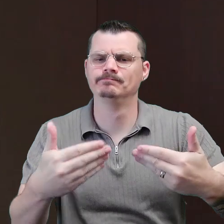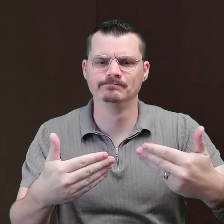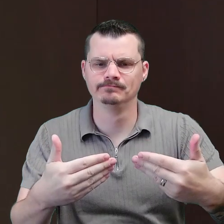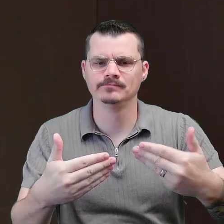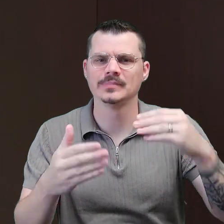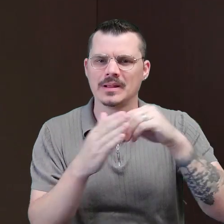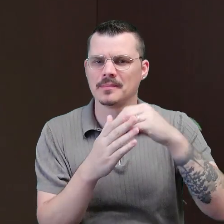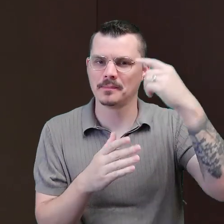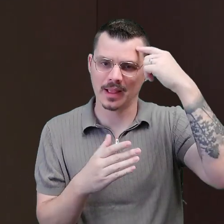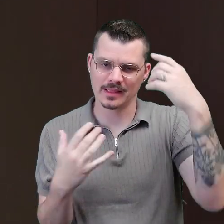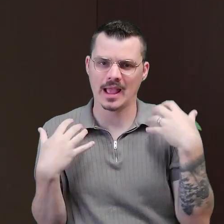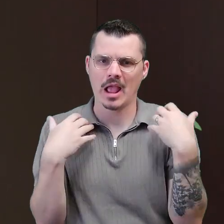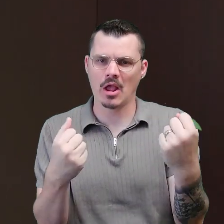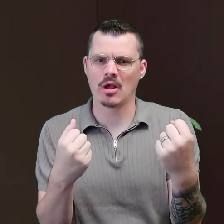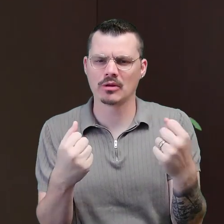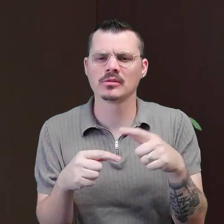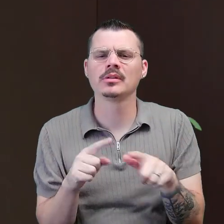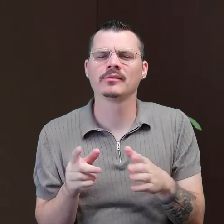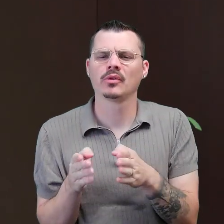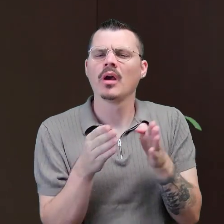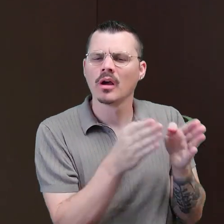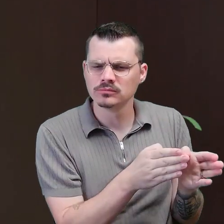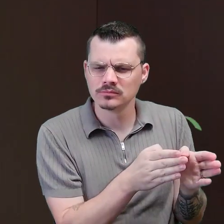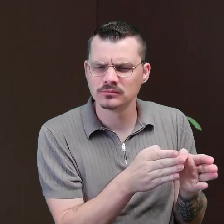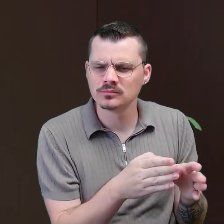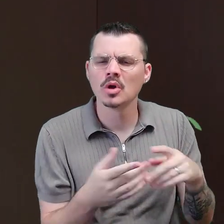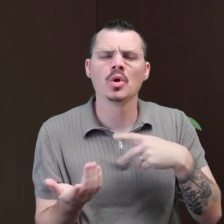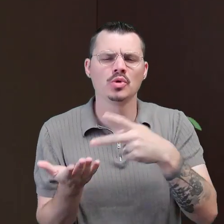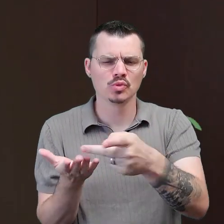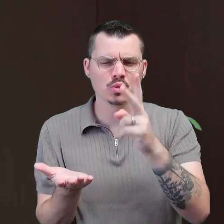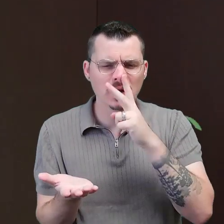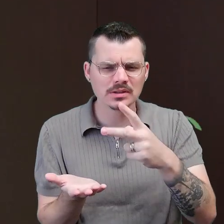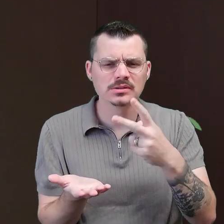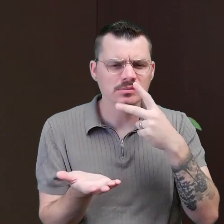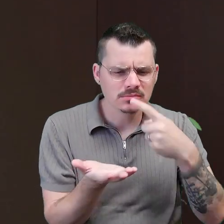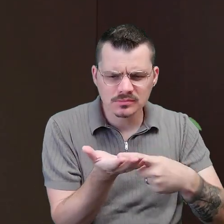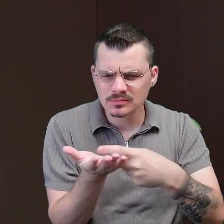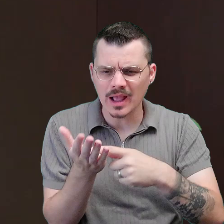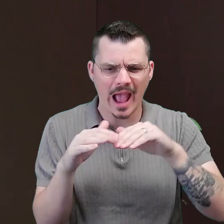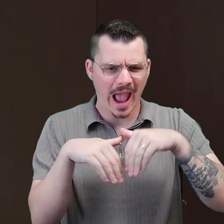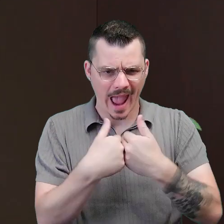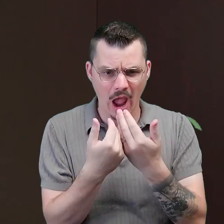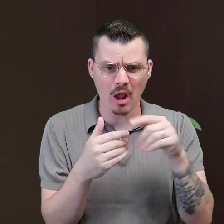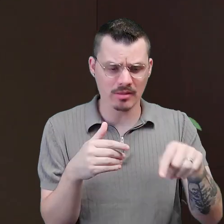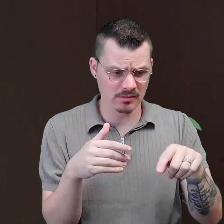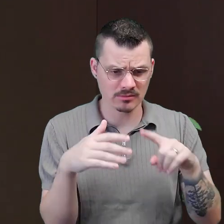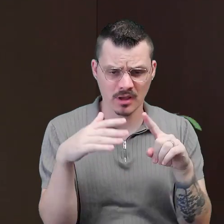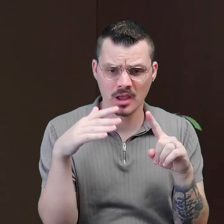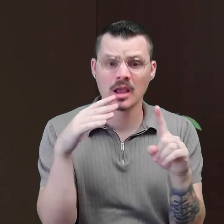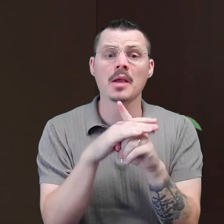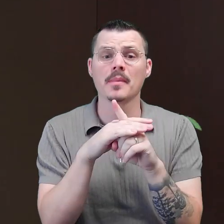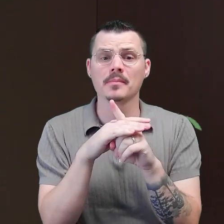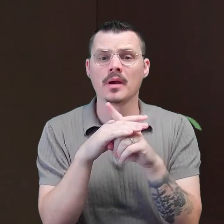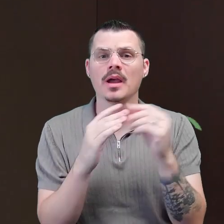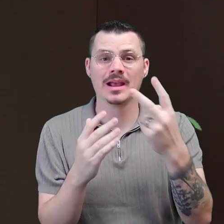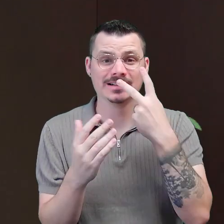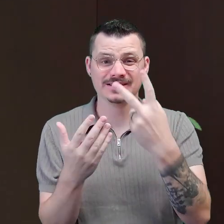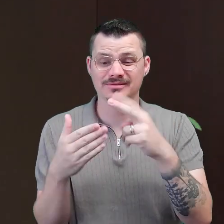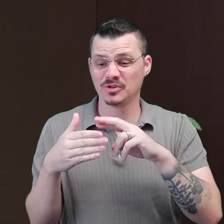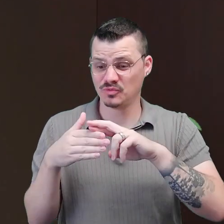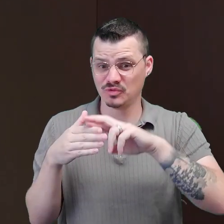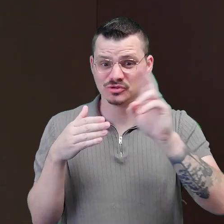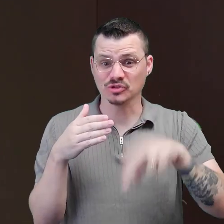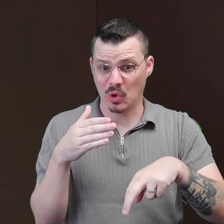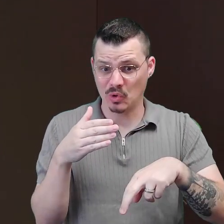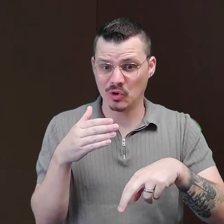usual in the mental health field. I think as you hear a little bit about how this came about and see